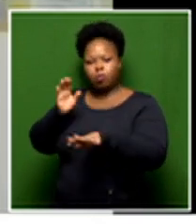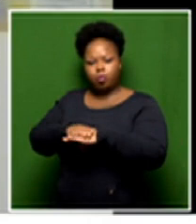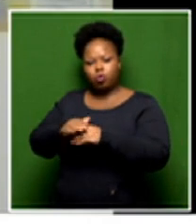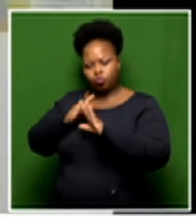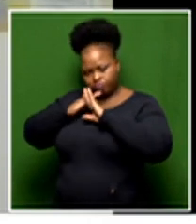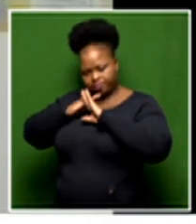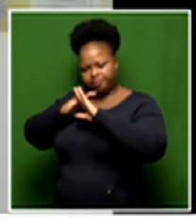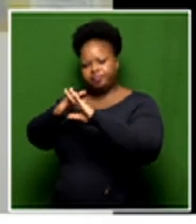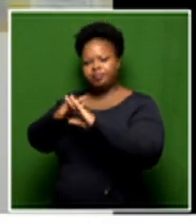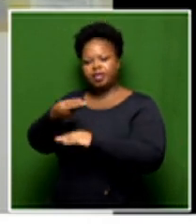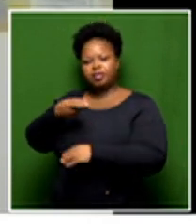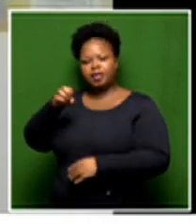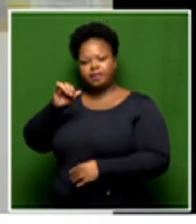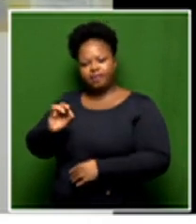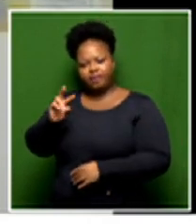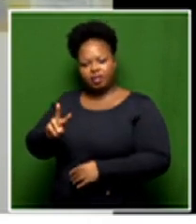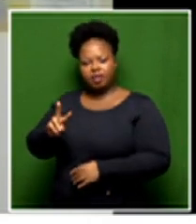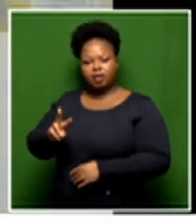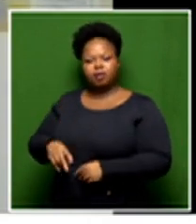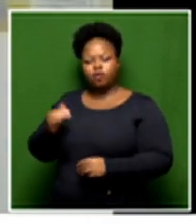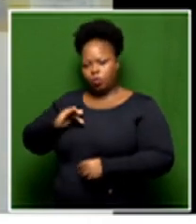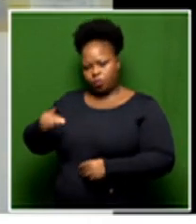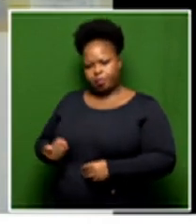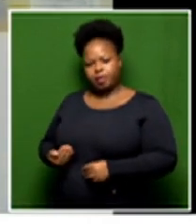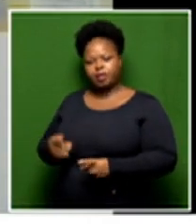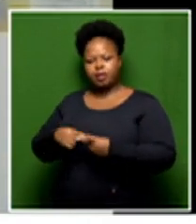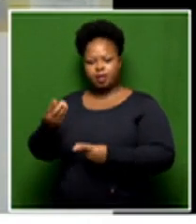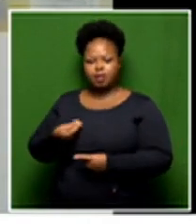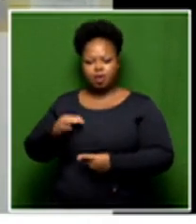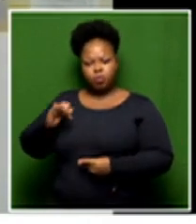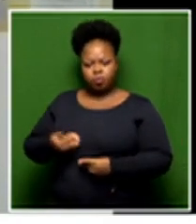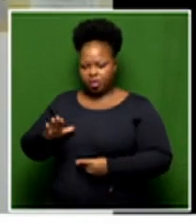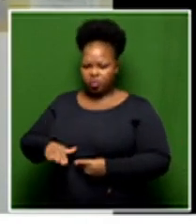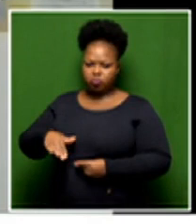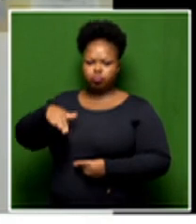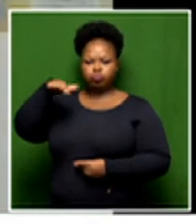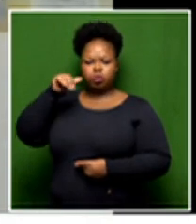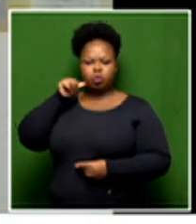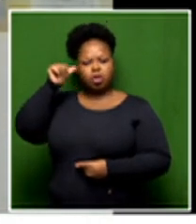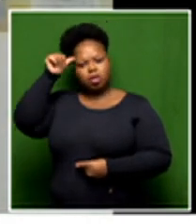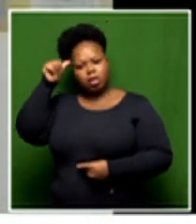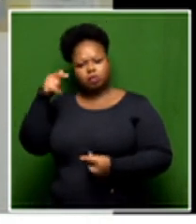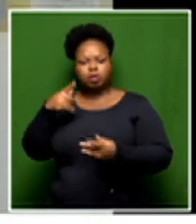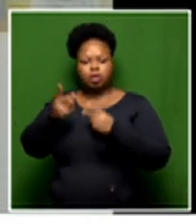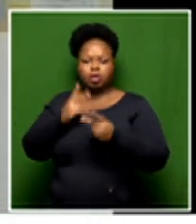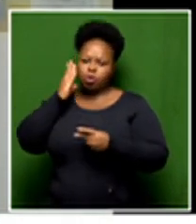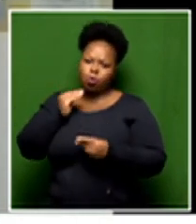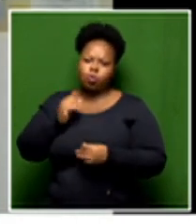towards preventing HIV acquisition in women, and young women grow up to be adults and older